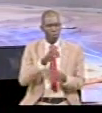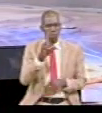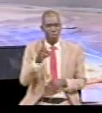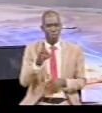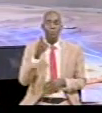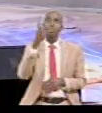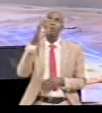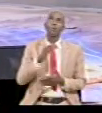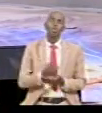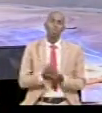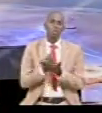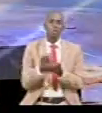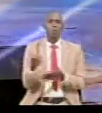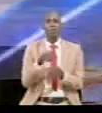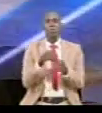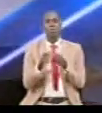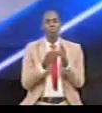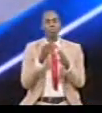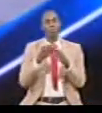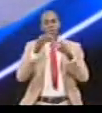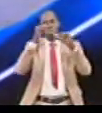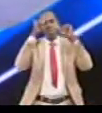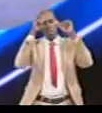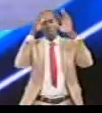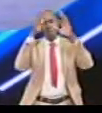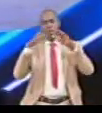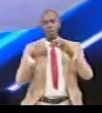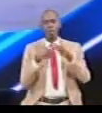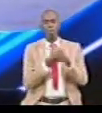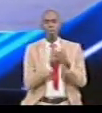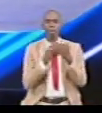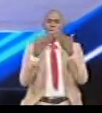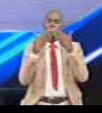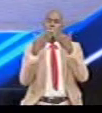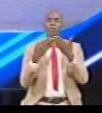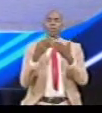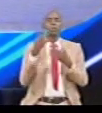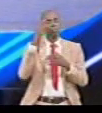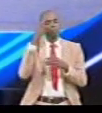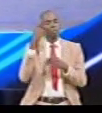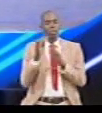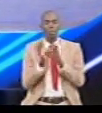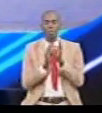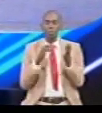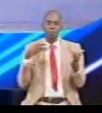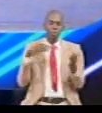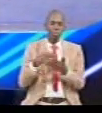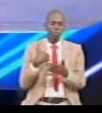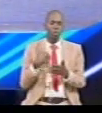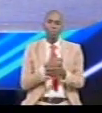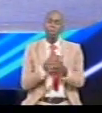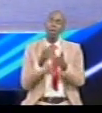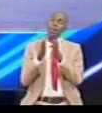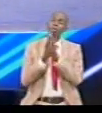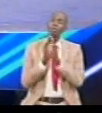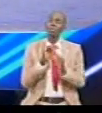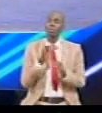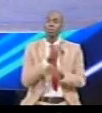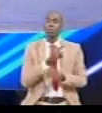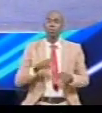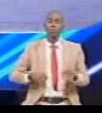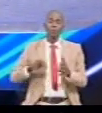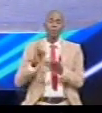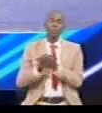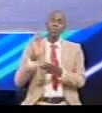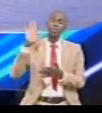God help you. Father, we thank you for the Bible study. We're asking, Lord, that your Spirit will